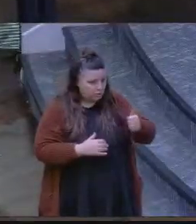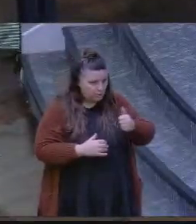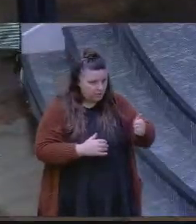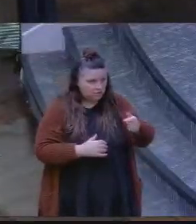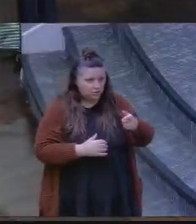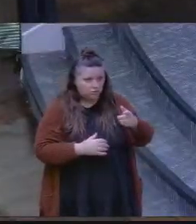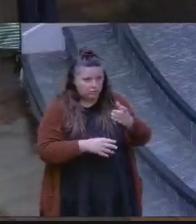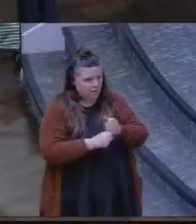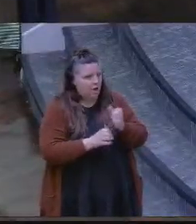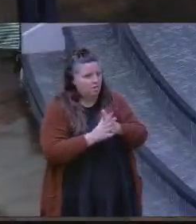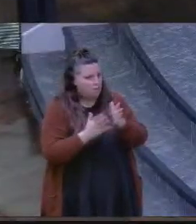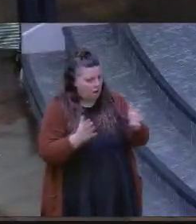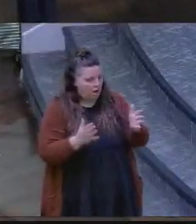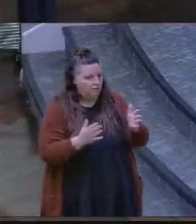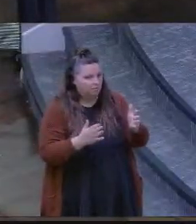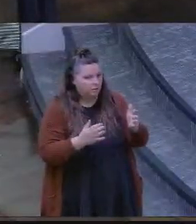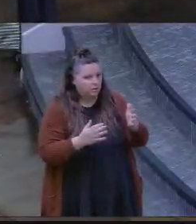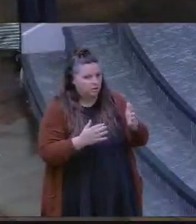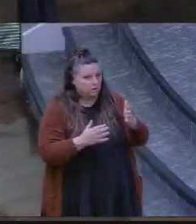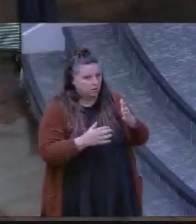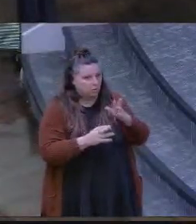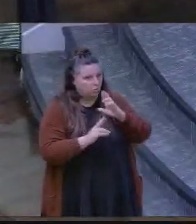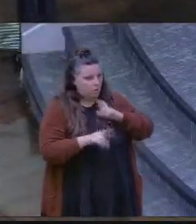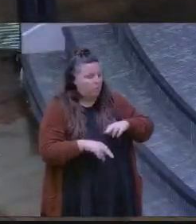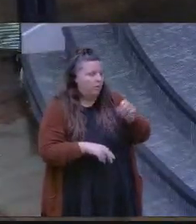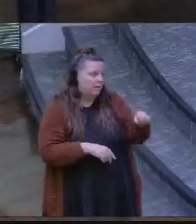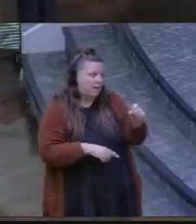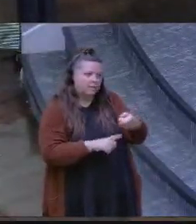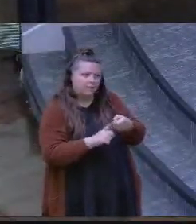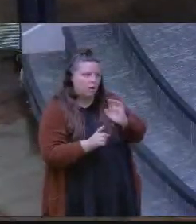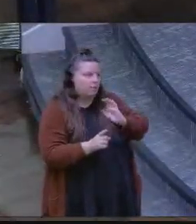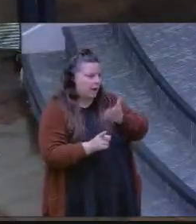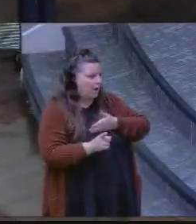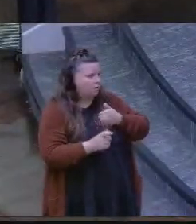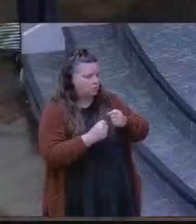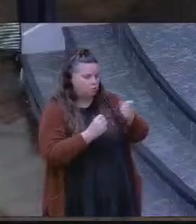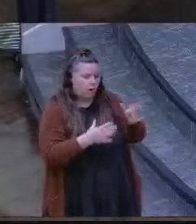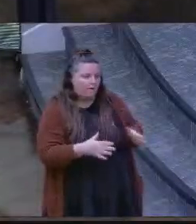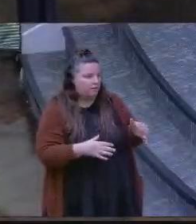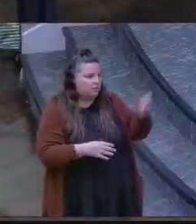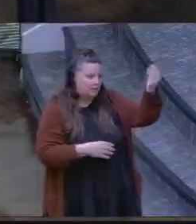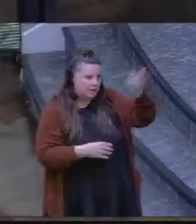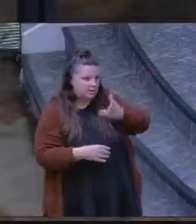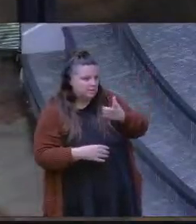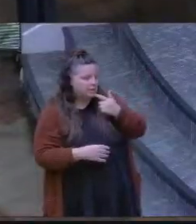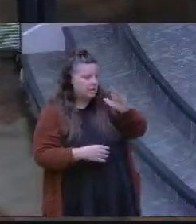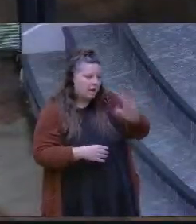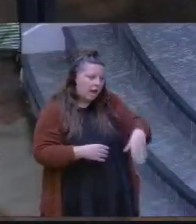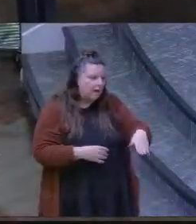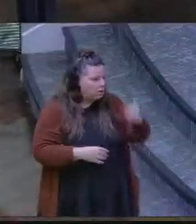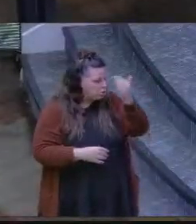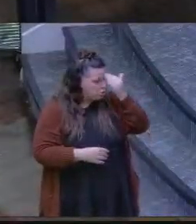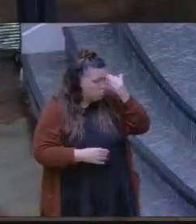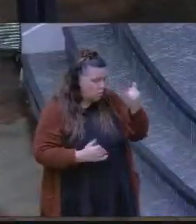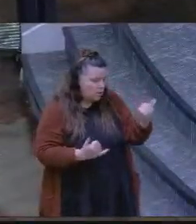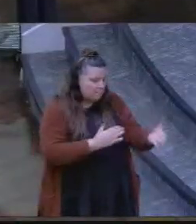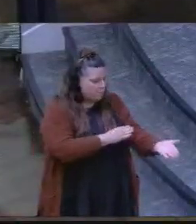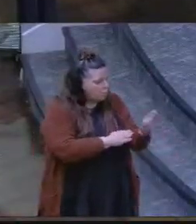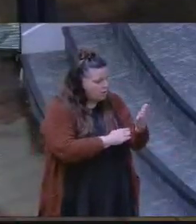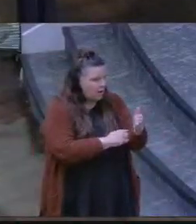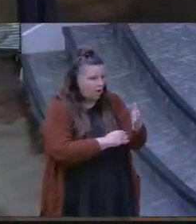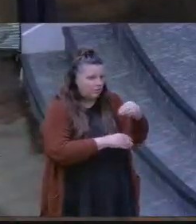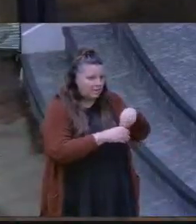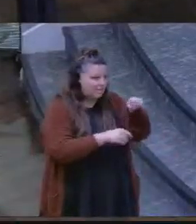of reports from? Our school bus drivers, exactly. They Okay. you know, when they're out on the routes and they come back and they say, hey, you know, this morning I was over in such and